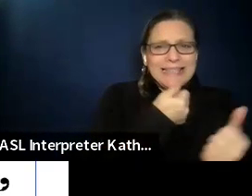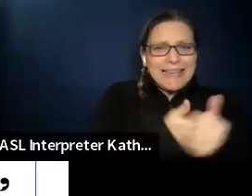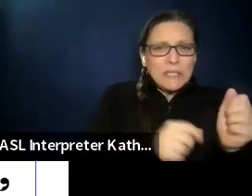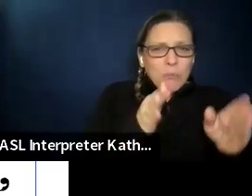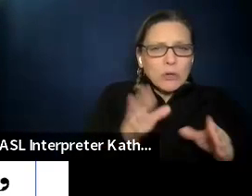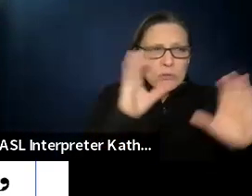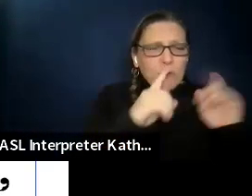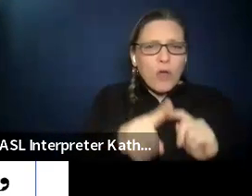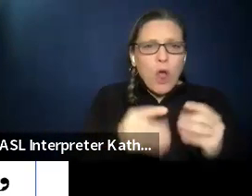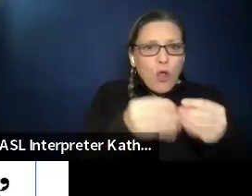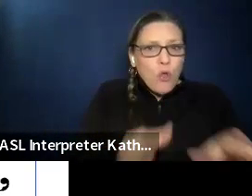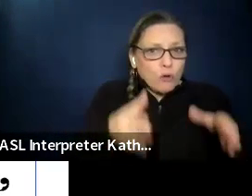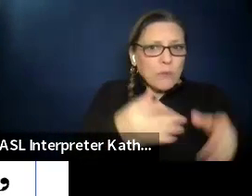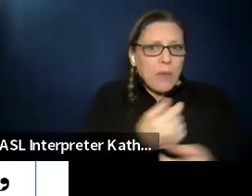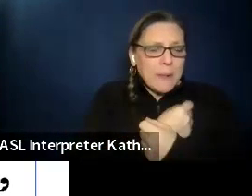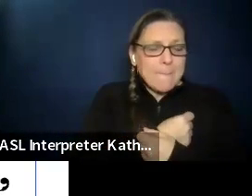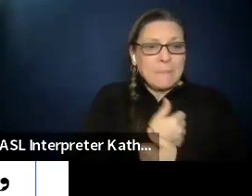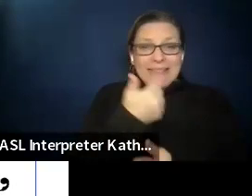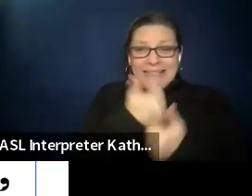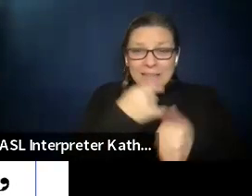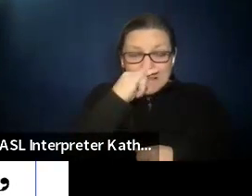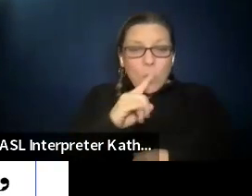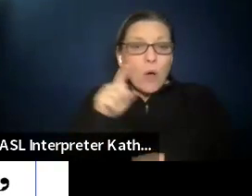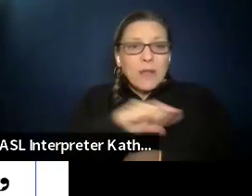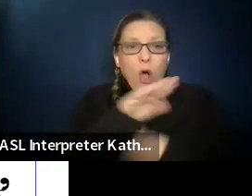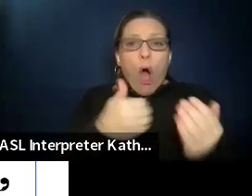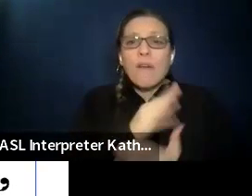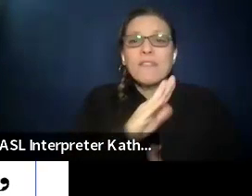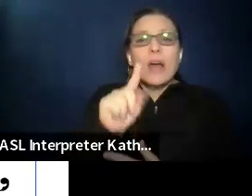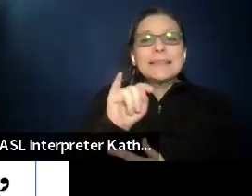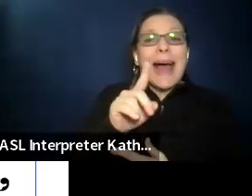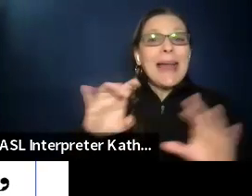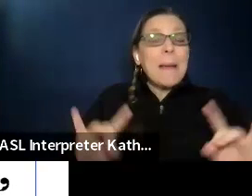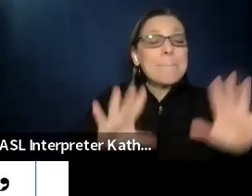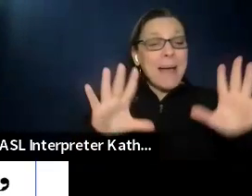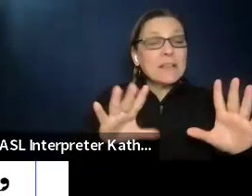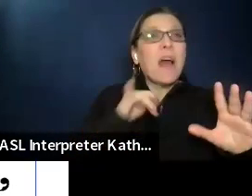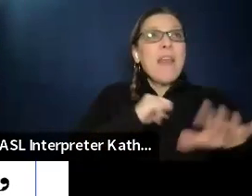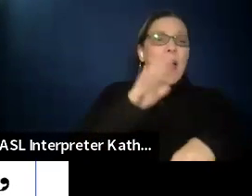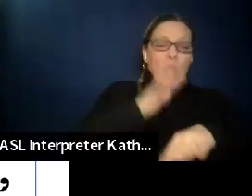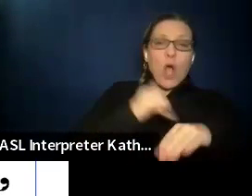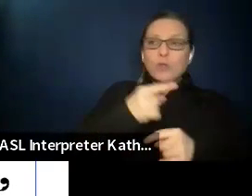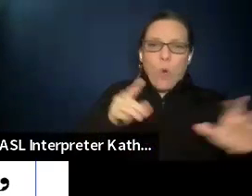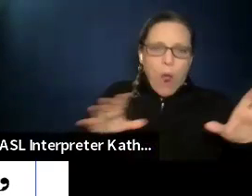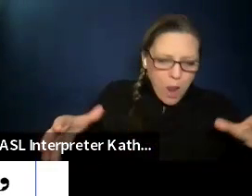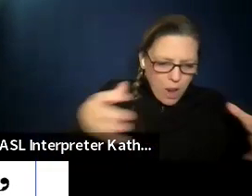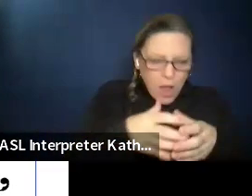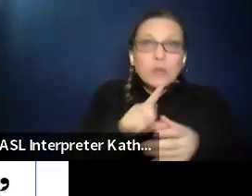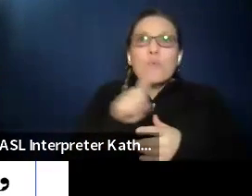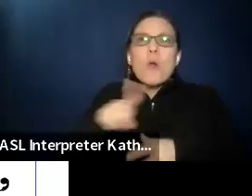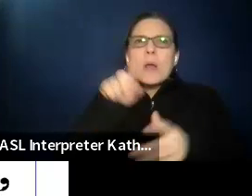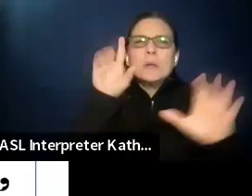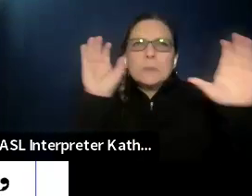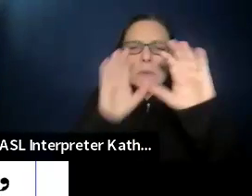one. These three determined kids will need all the tide magic that they can summon to infiltrate the city's highest elite circles and dive into its